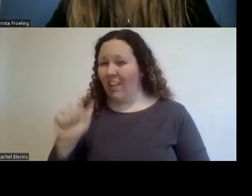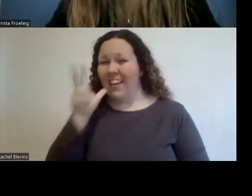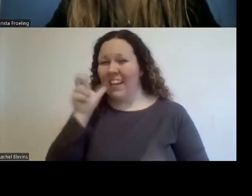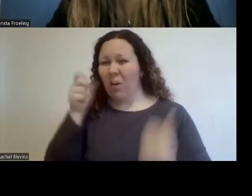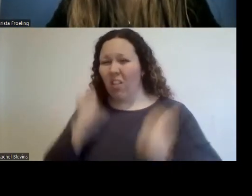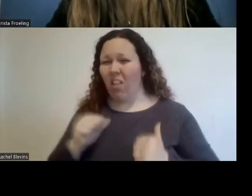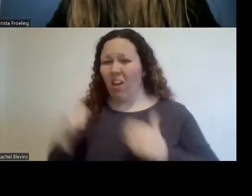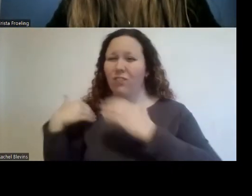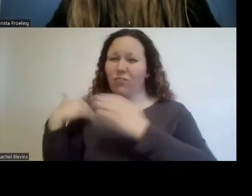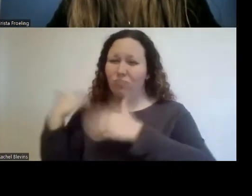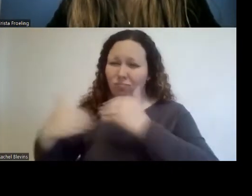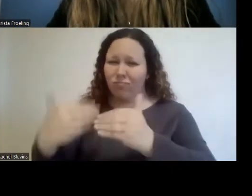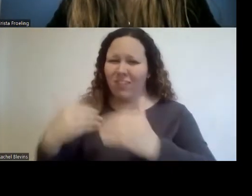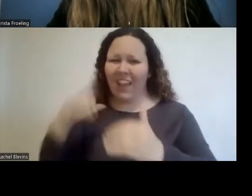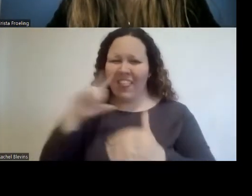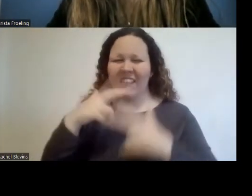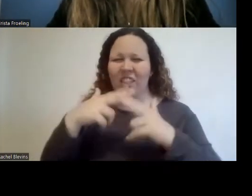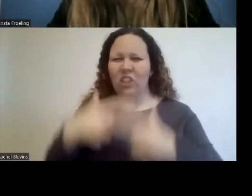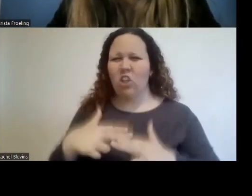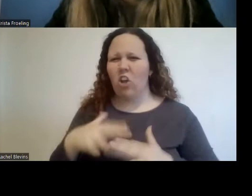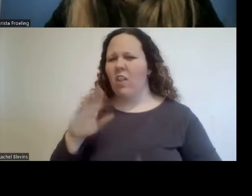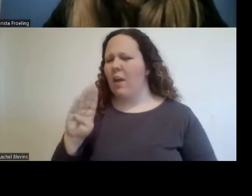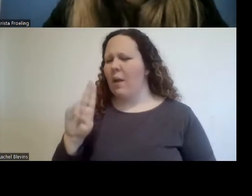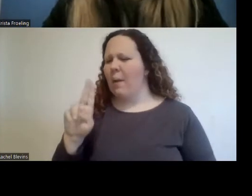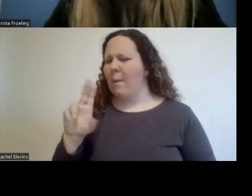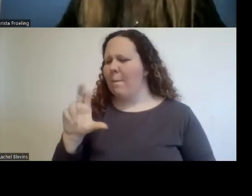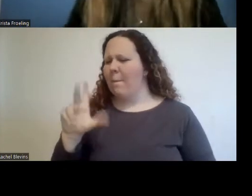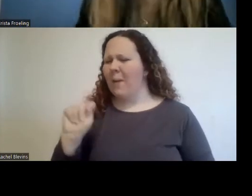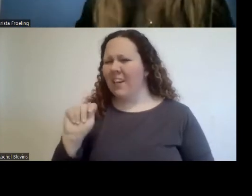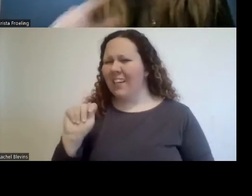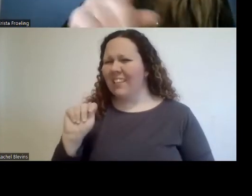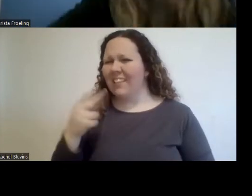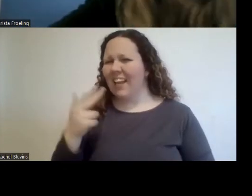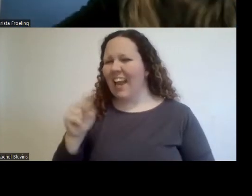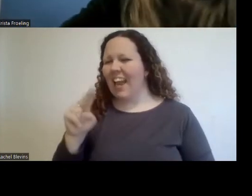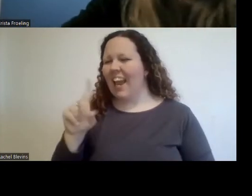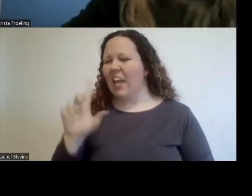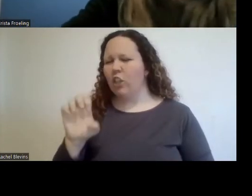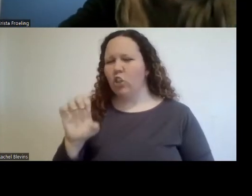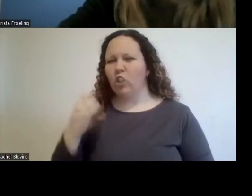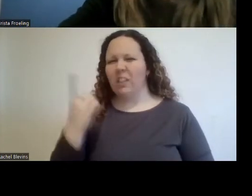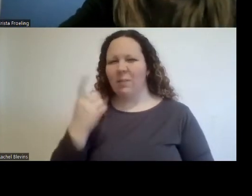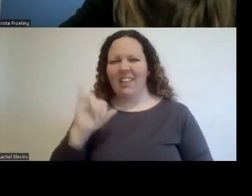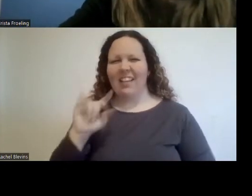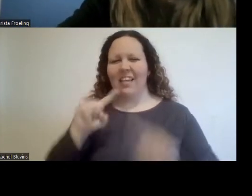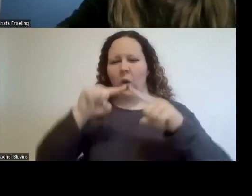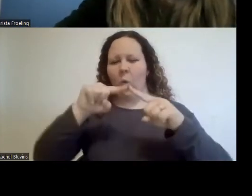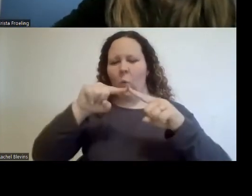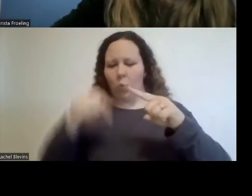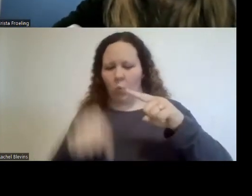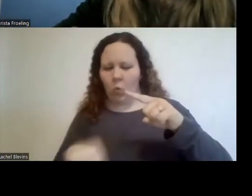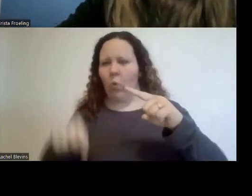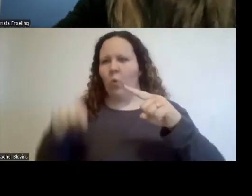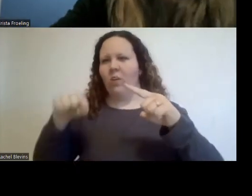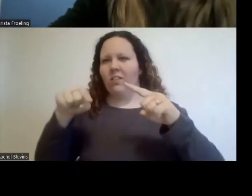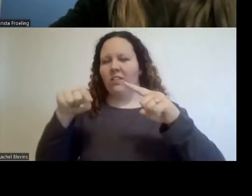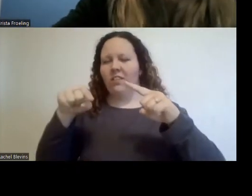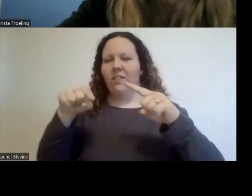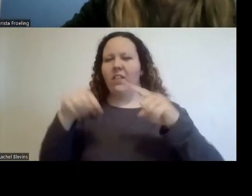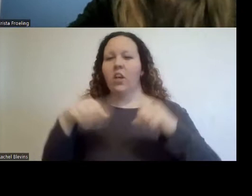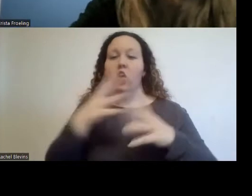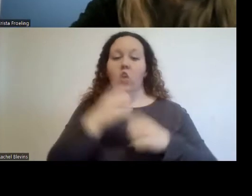it the bucket or the handle, bucket handle, where it dips down. So you get low frequency information, you get high